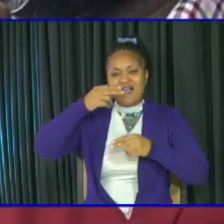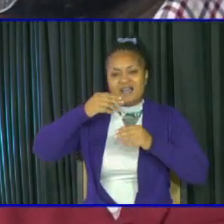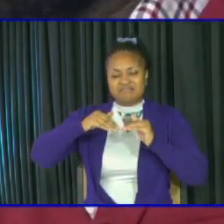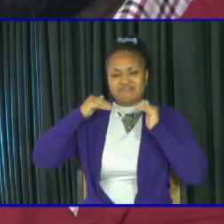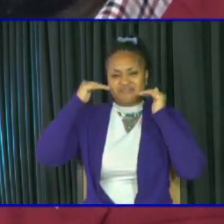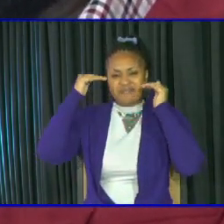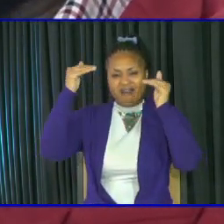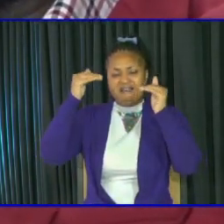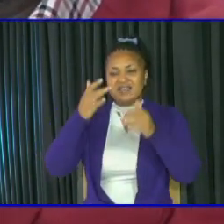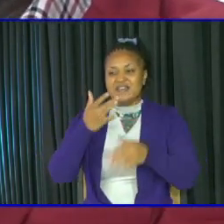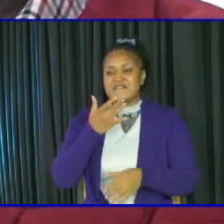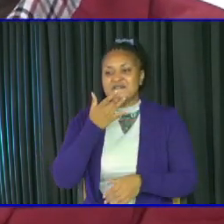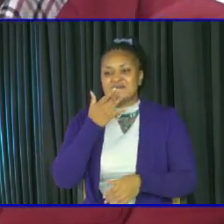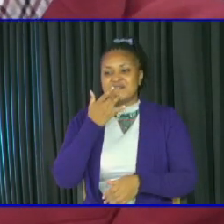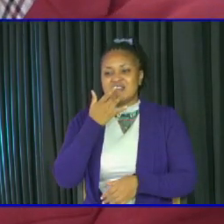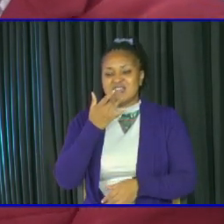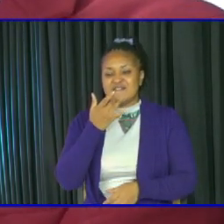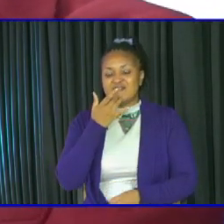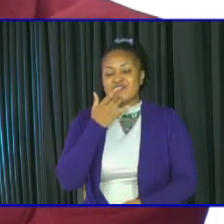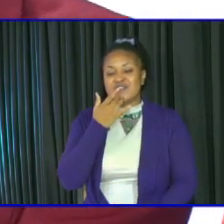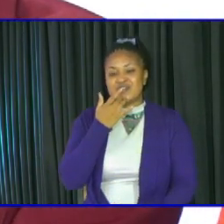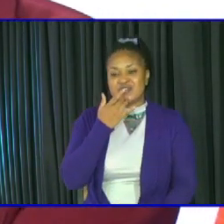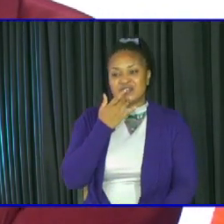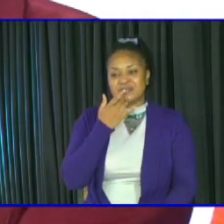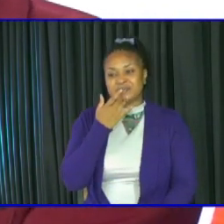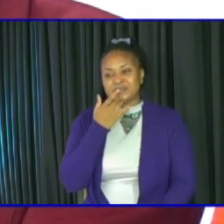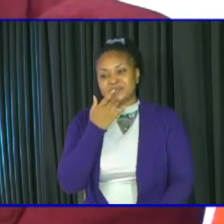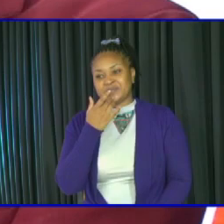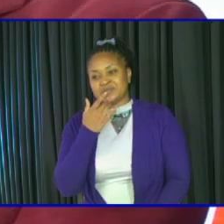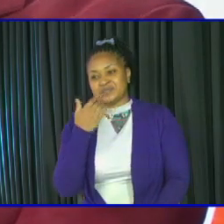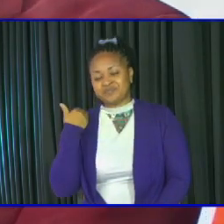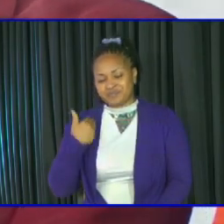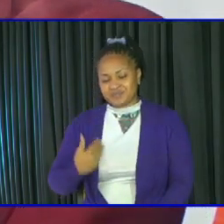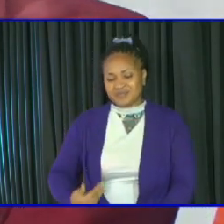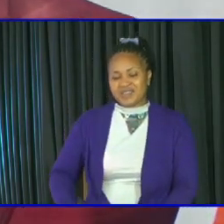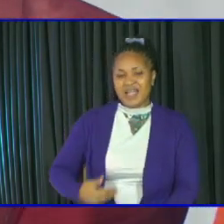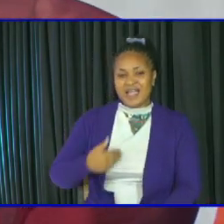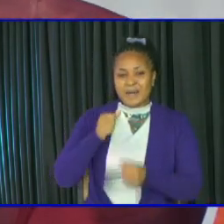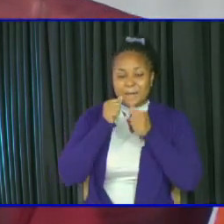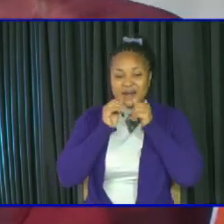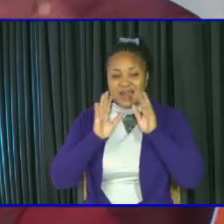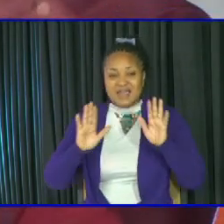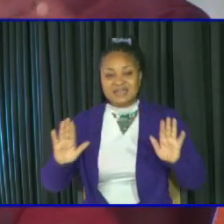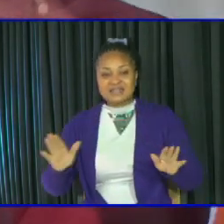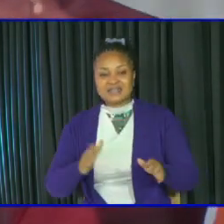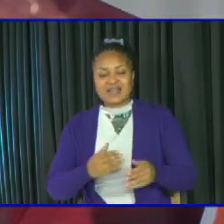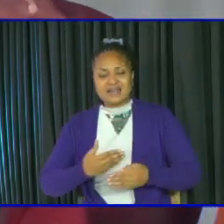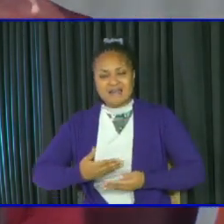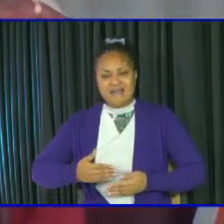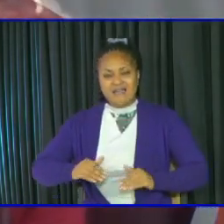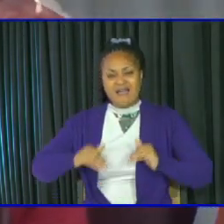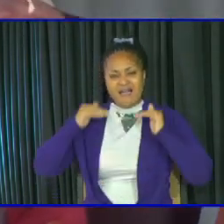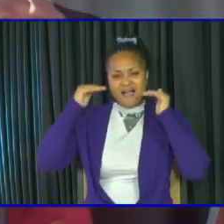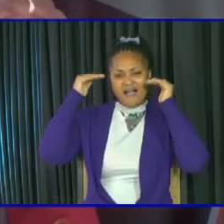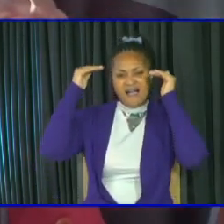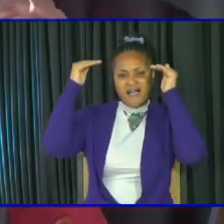highly favored. Say, I am blessed and